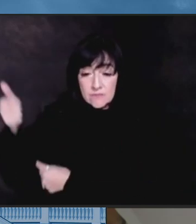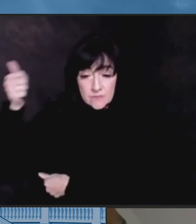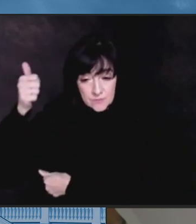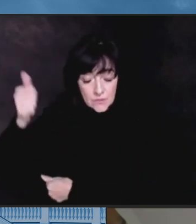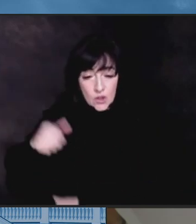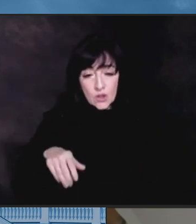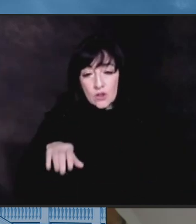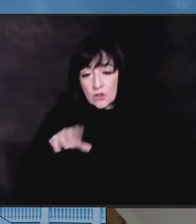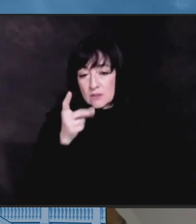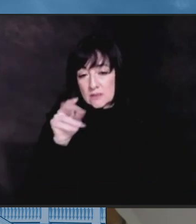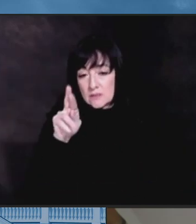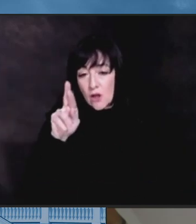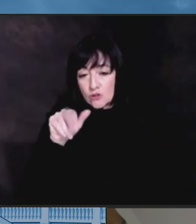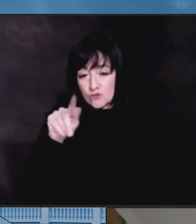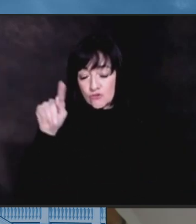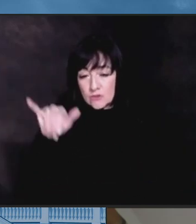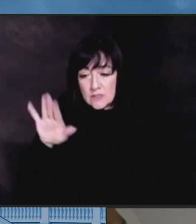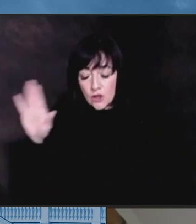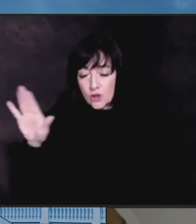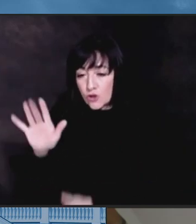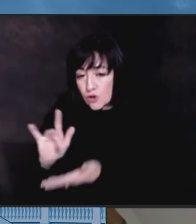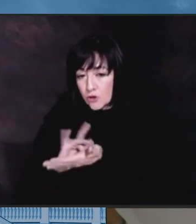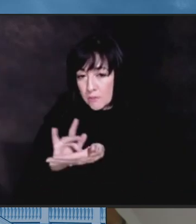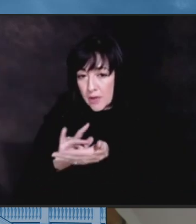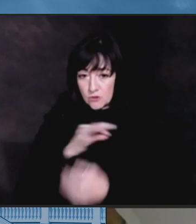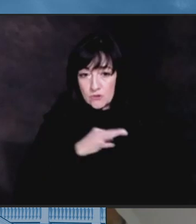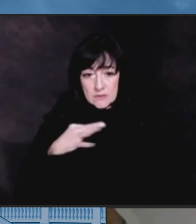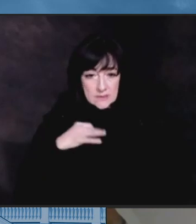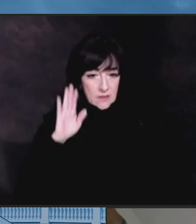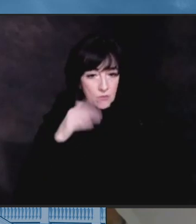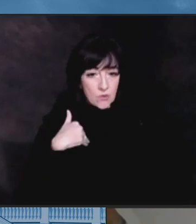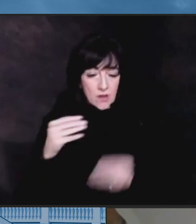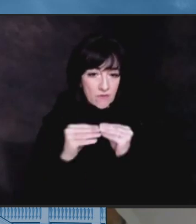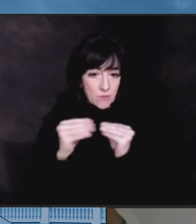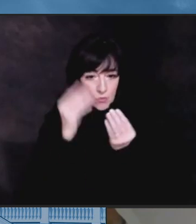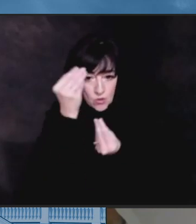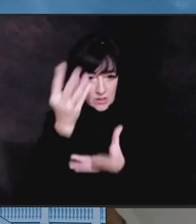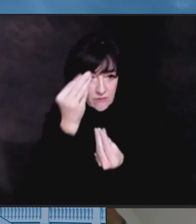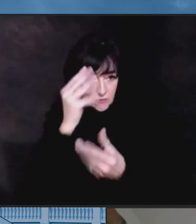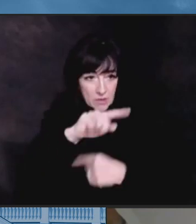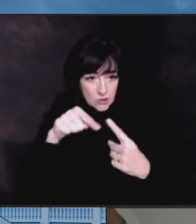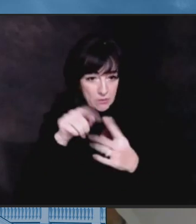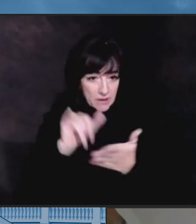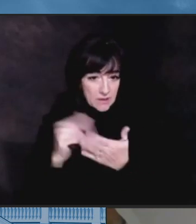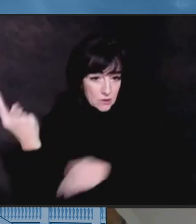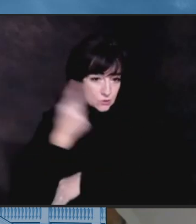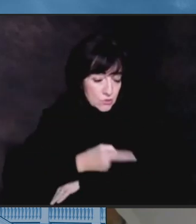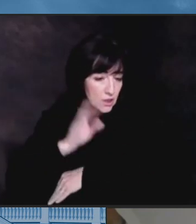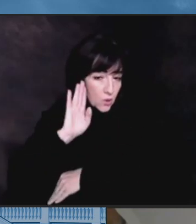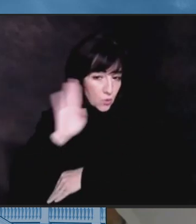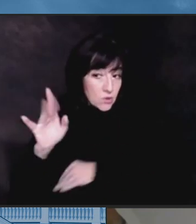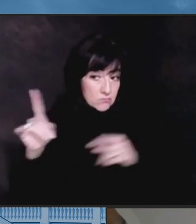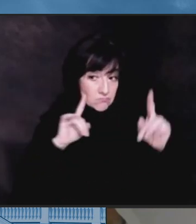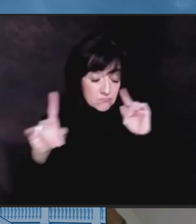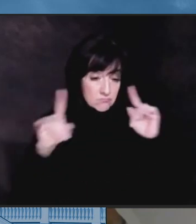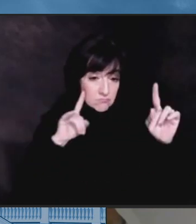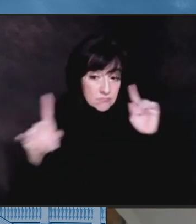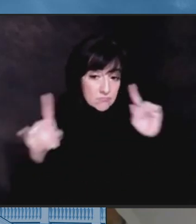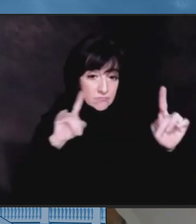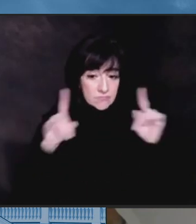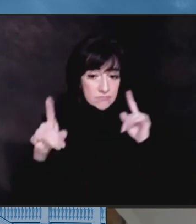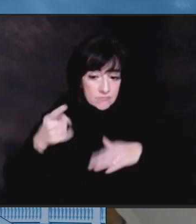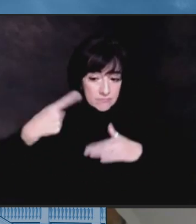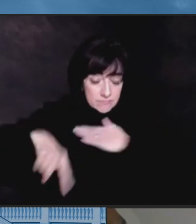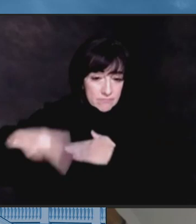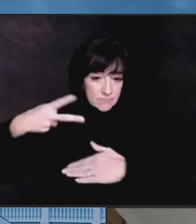Division of Public Health, and we'll have more about that today, and we'll hear more about that in the days and weeks to come.